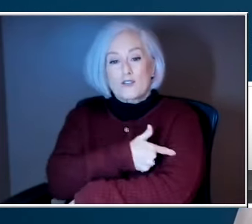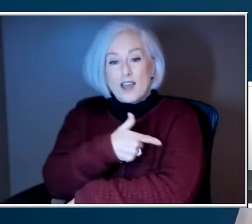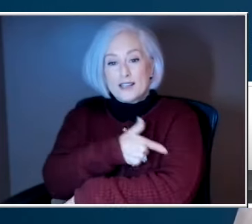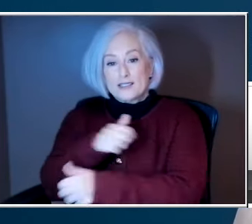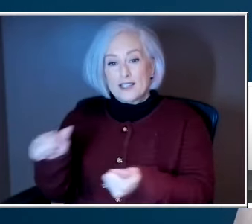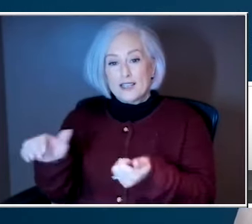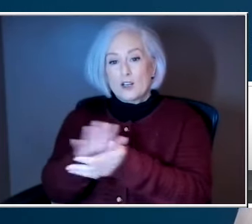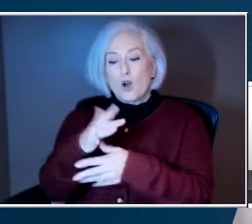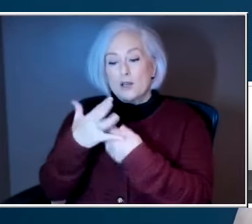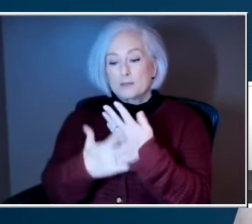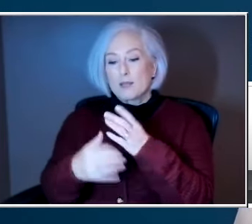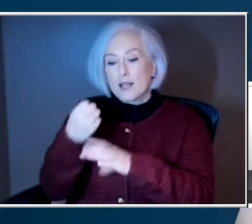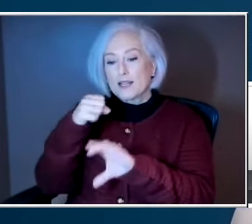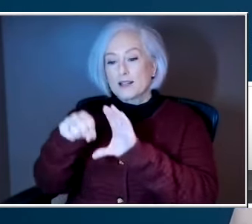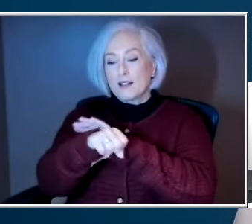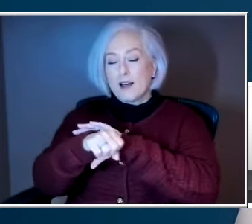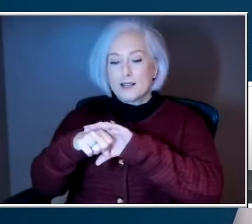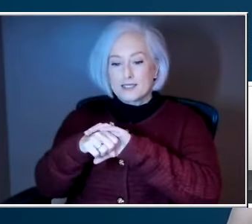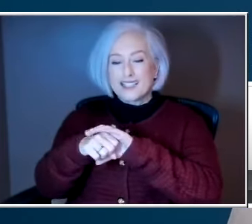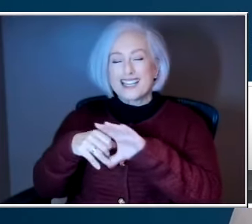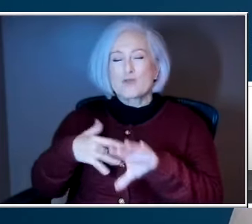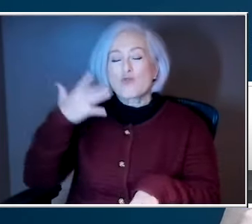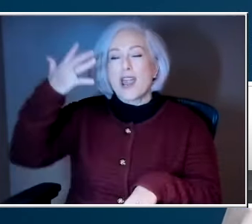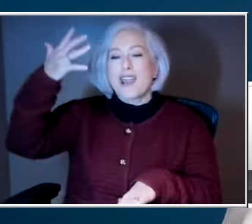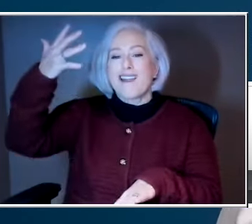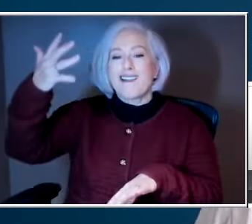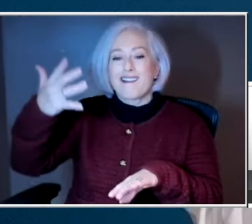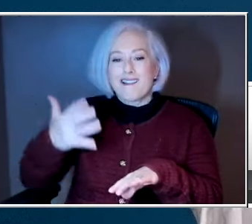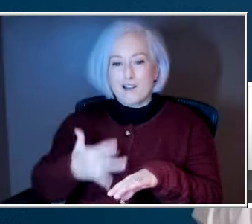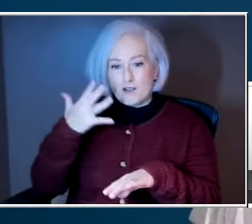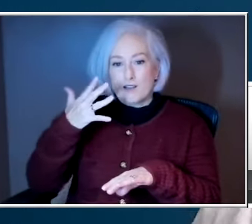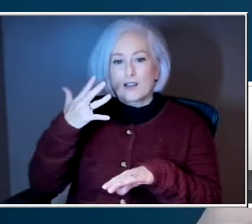in a very rare instances in people, blood clots